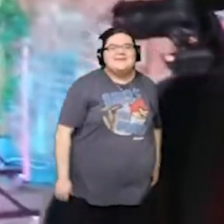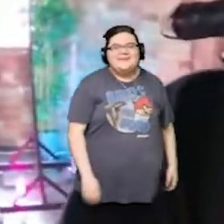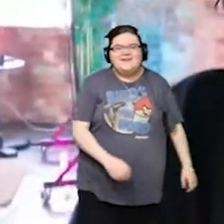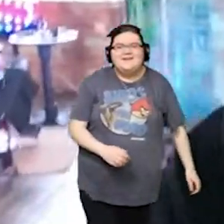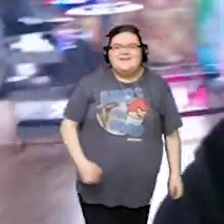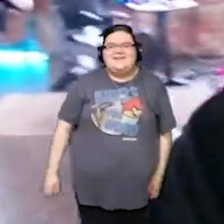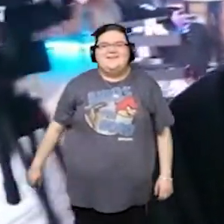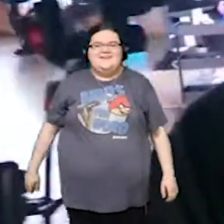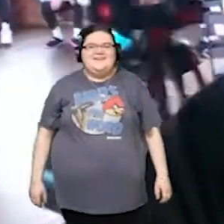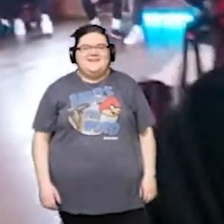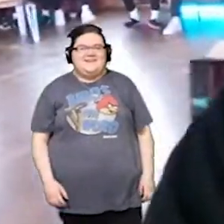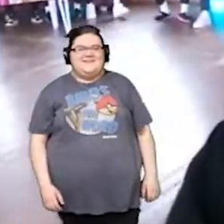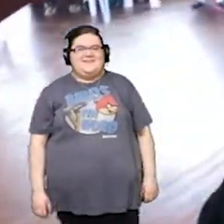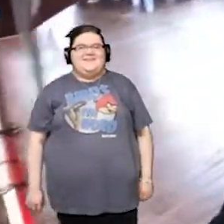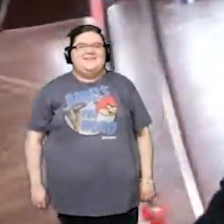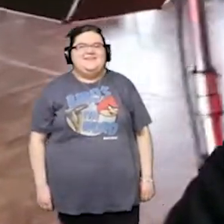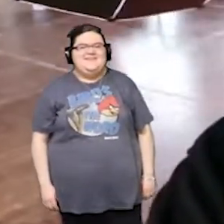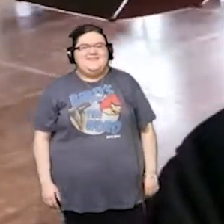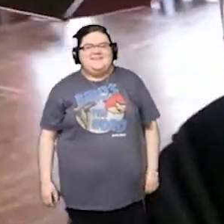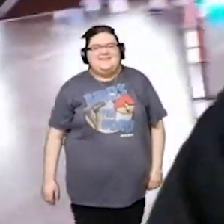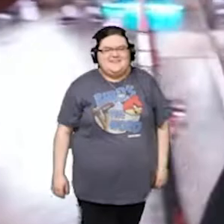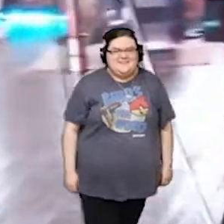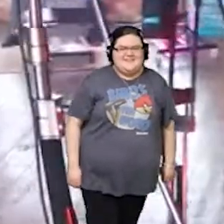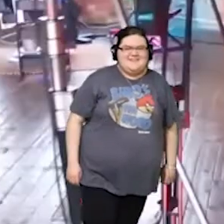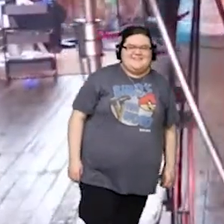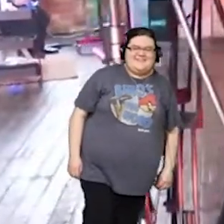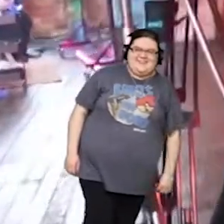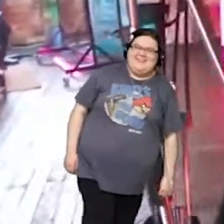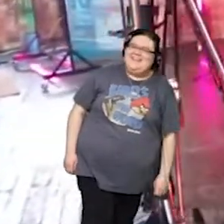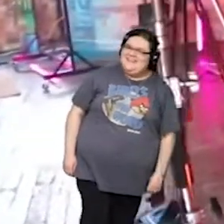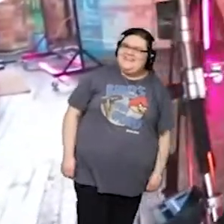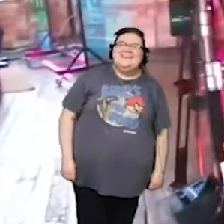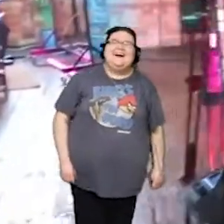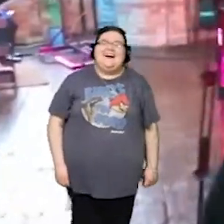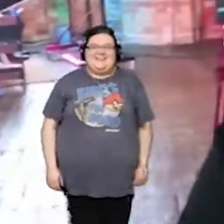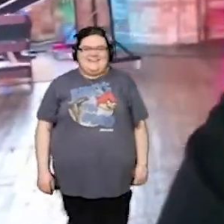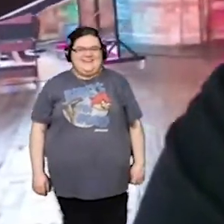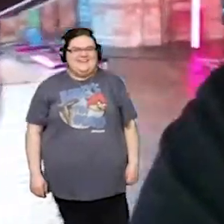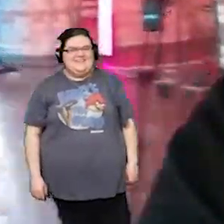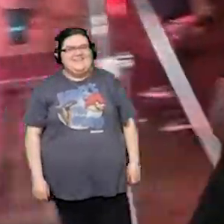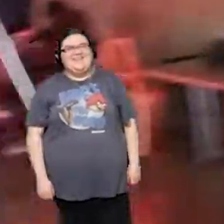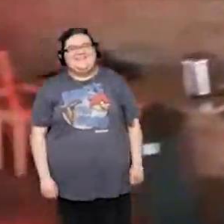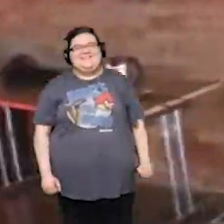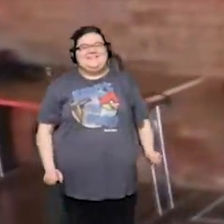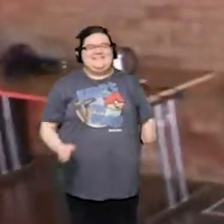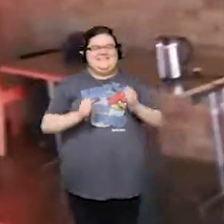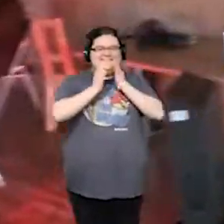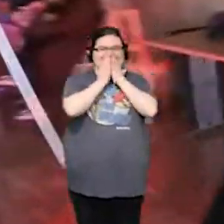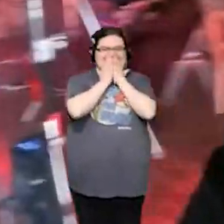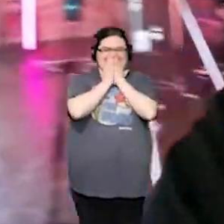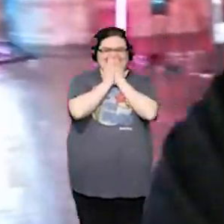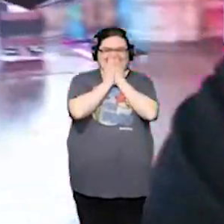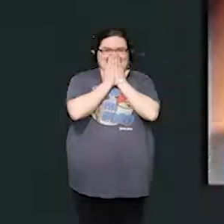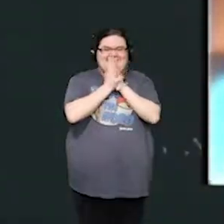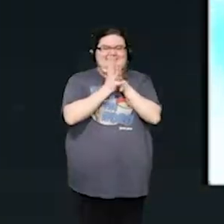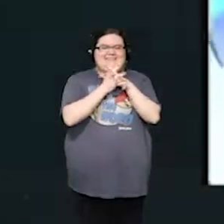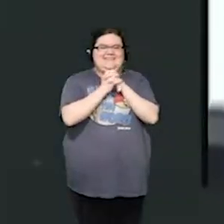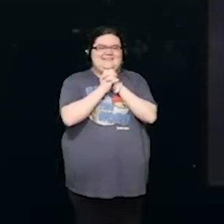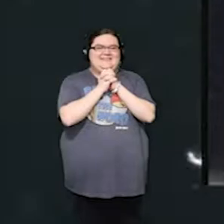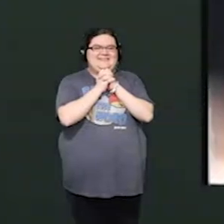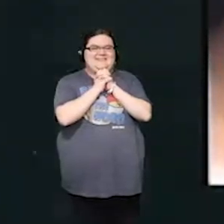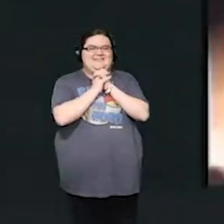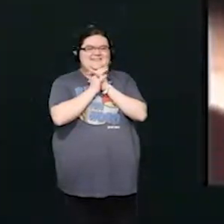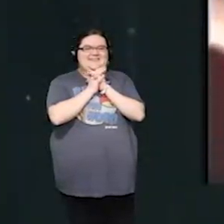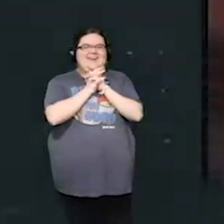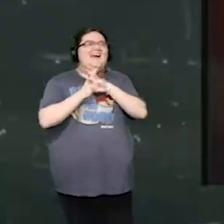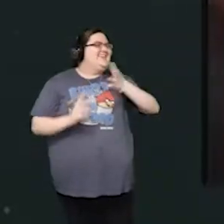I am so happy JJ is doing Syndicate's haircut. I'm so happy he's out there. I know you are, but I think it's a plus for me. I typically